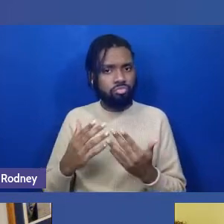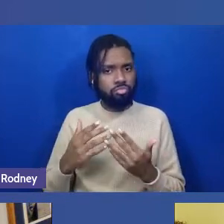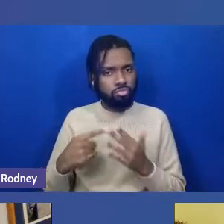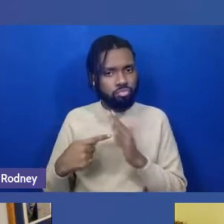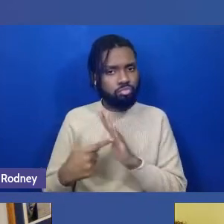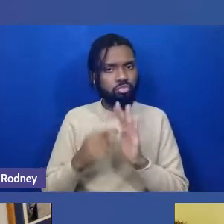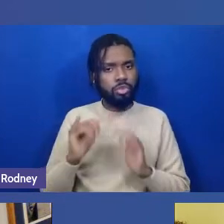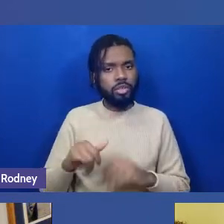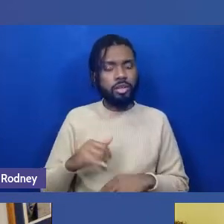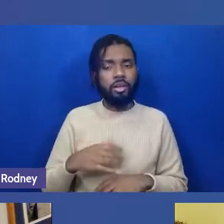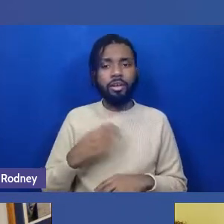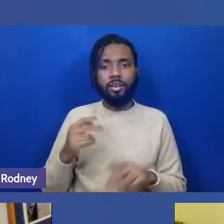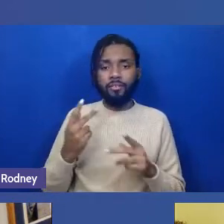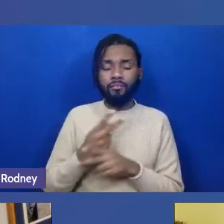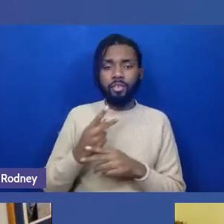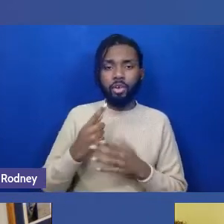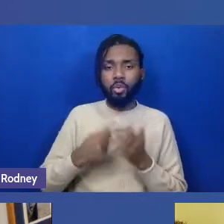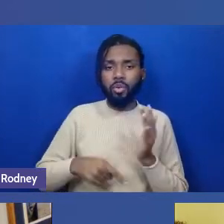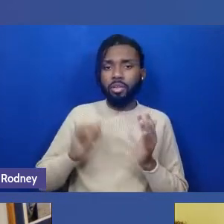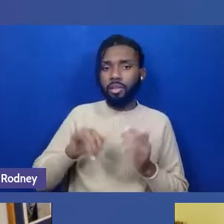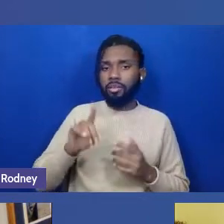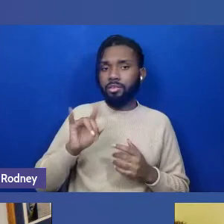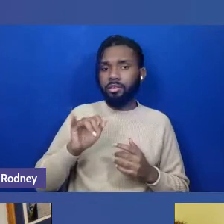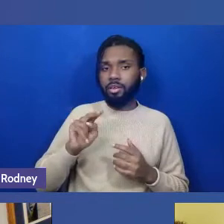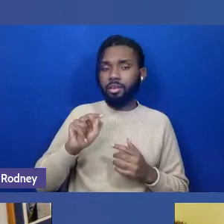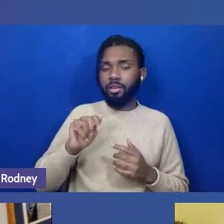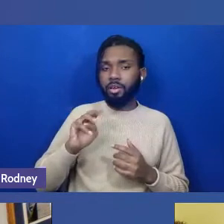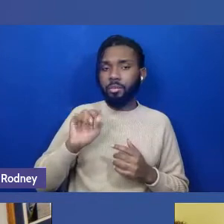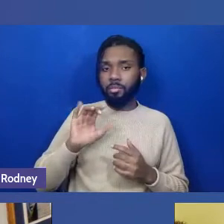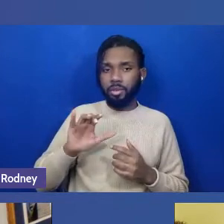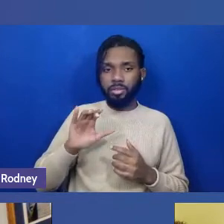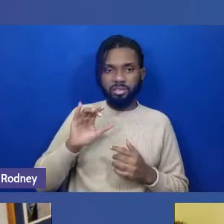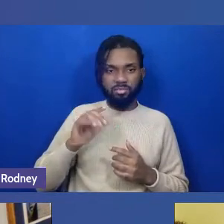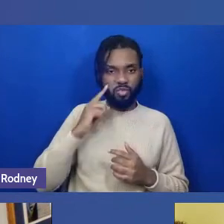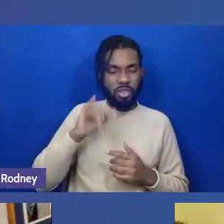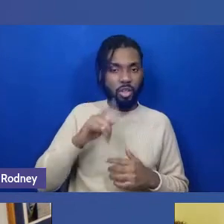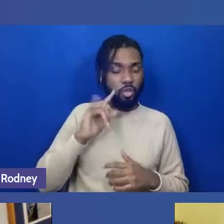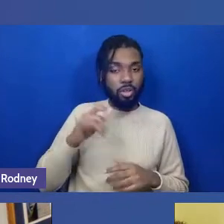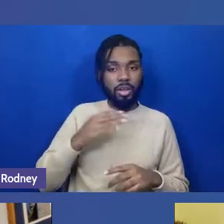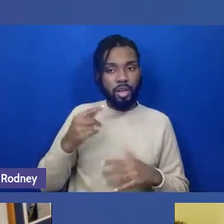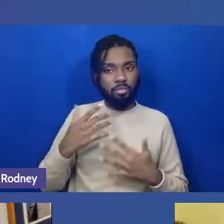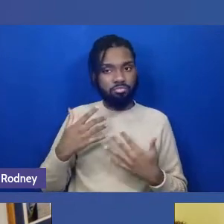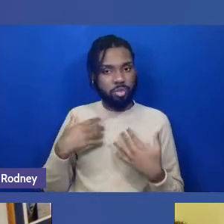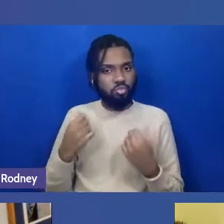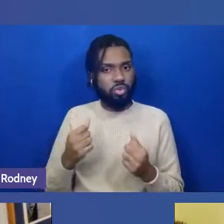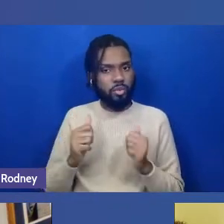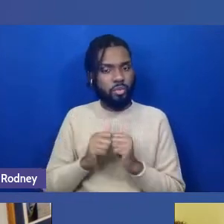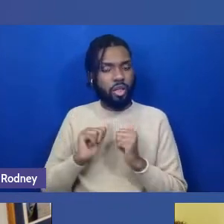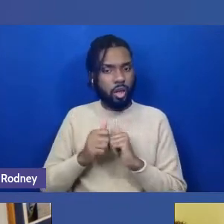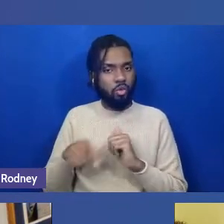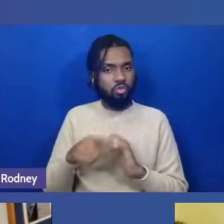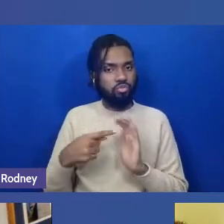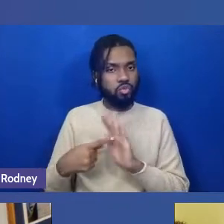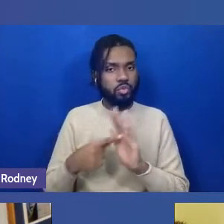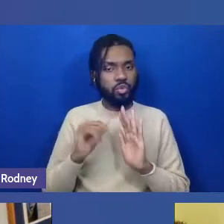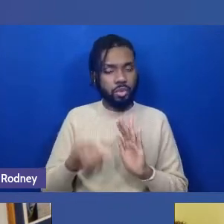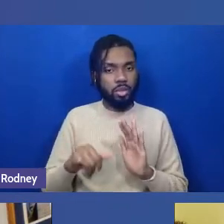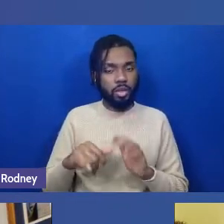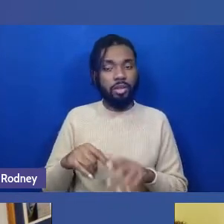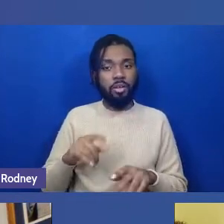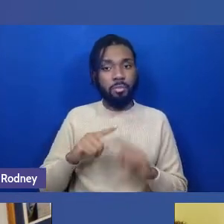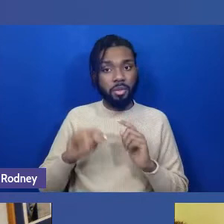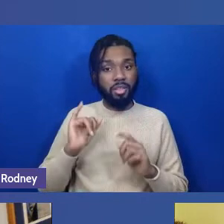know, figure out what the dynamics of that are and be as brave as you can in your delivery of that. And it will come back to